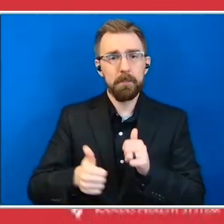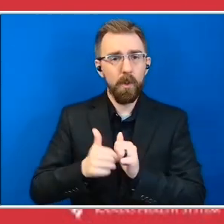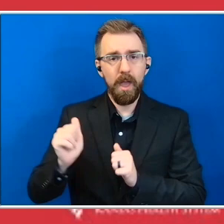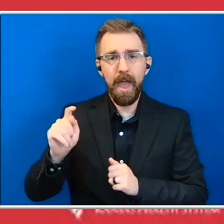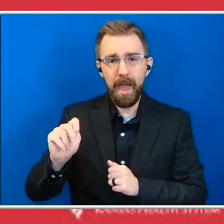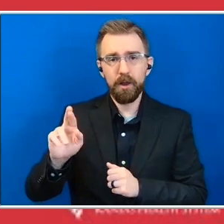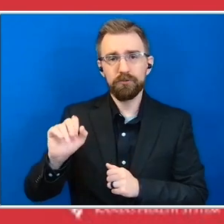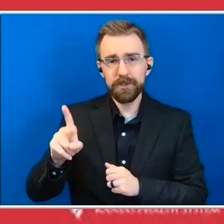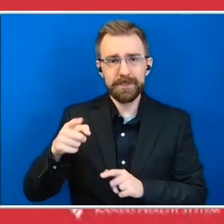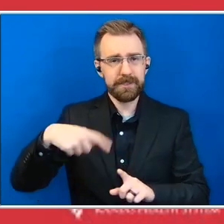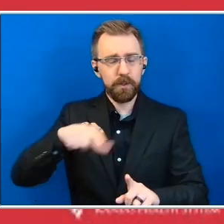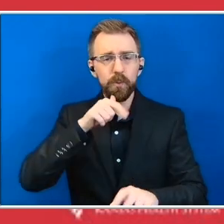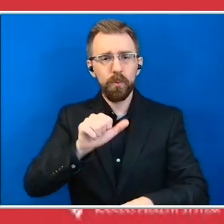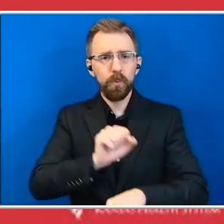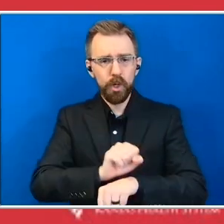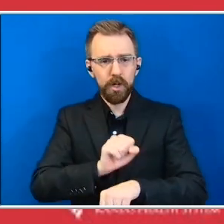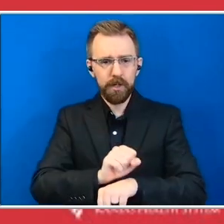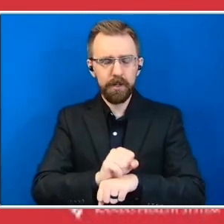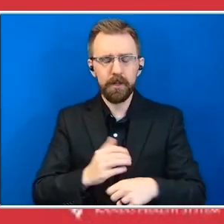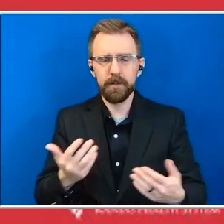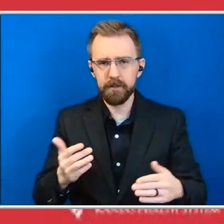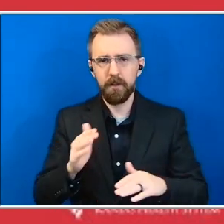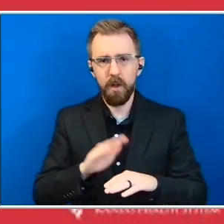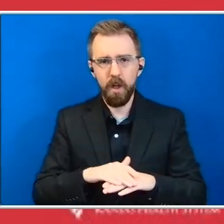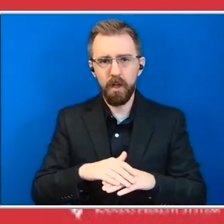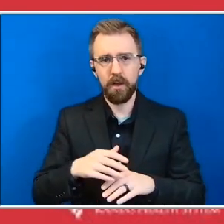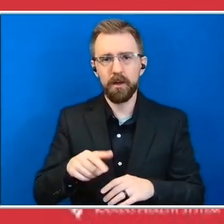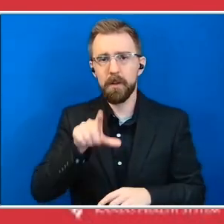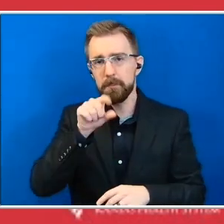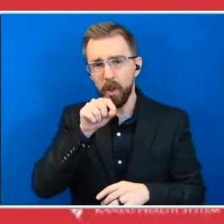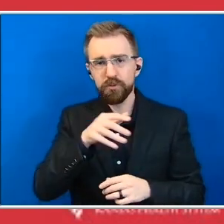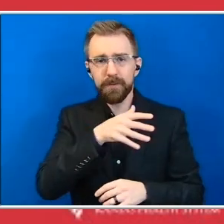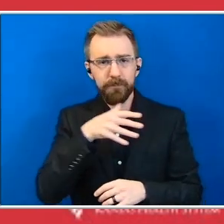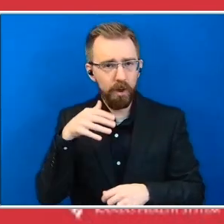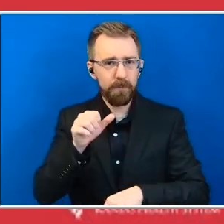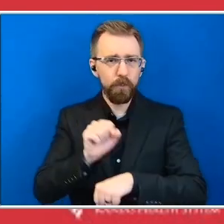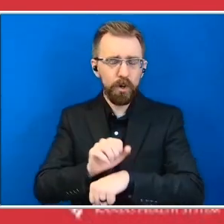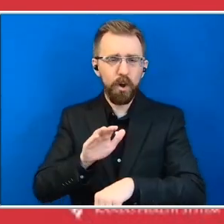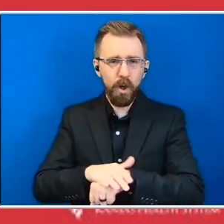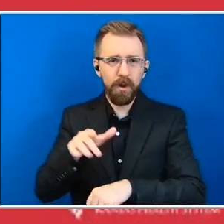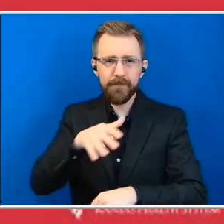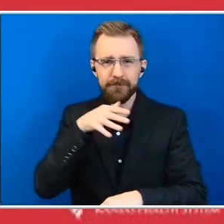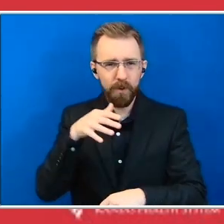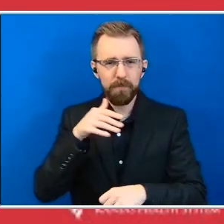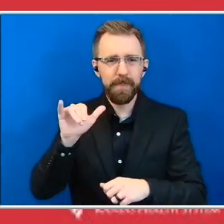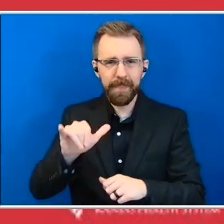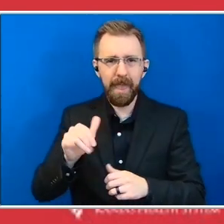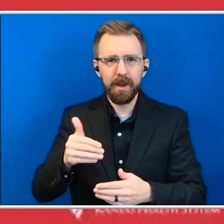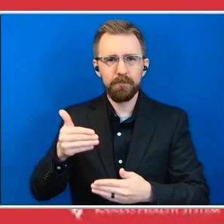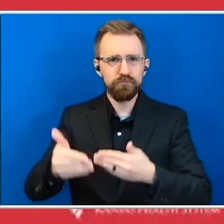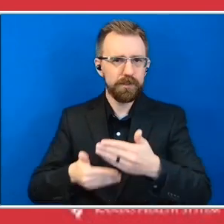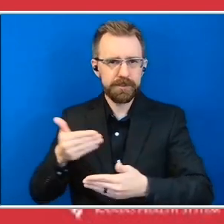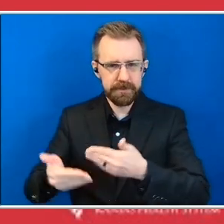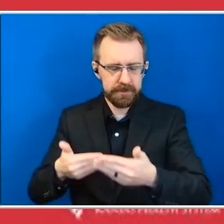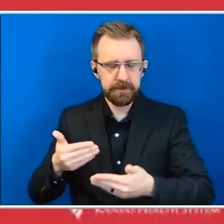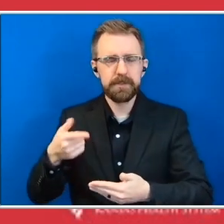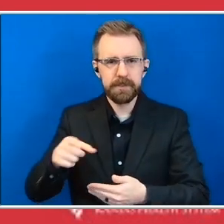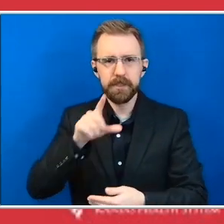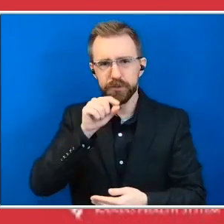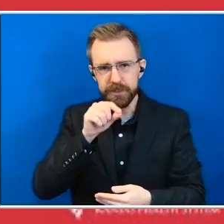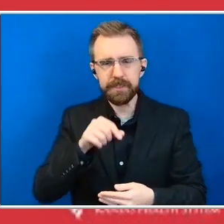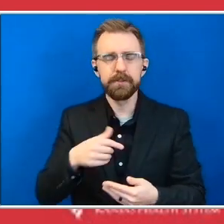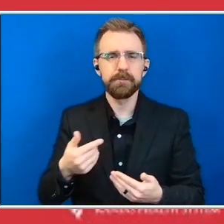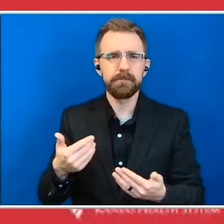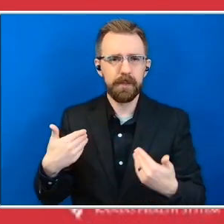that are working on the poultry farms, working on these farms that are processing the chickens. And so